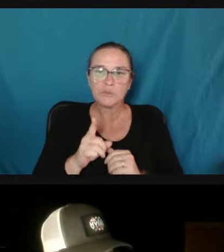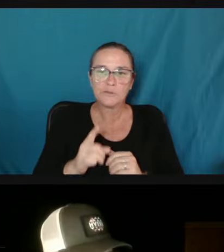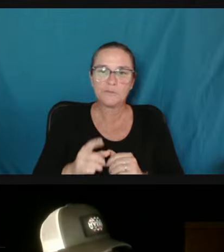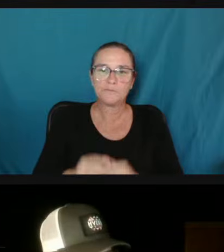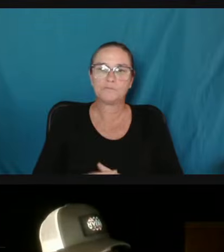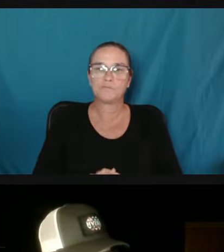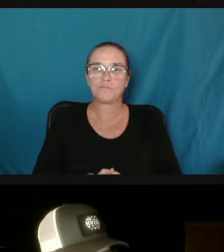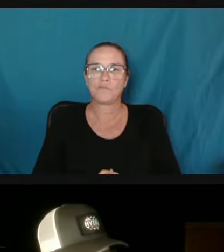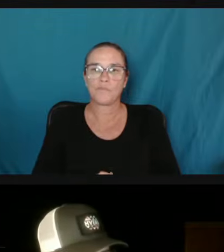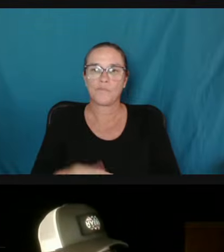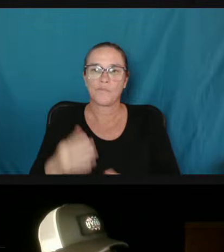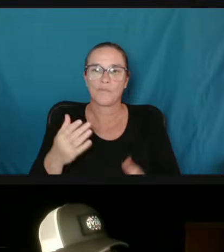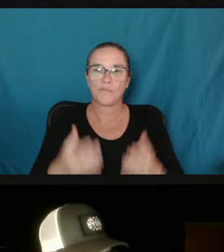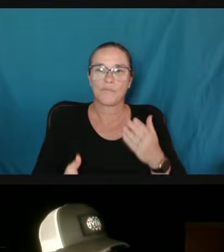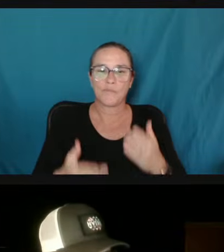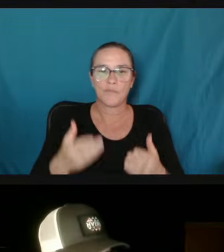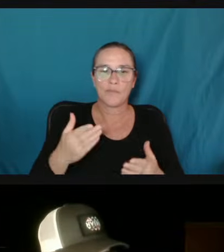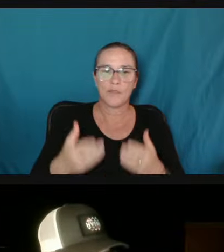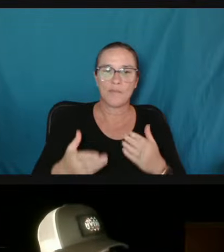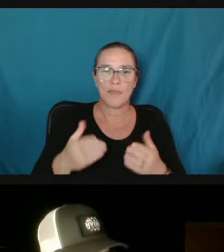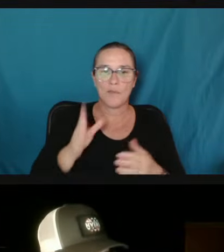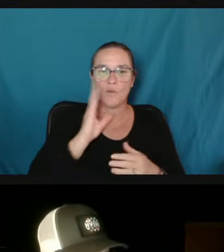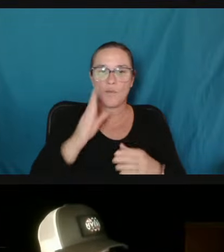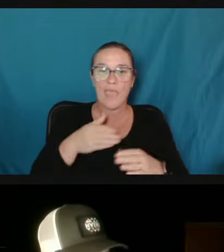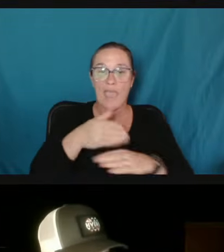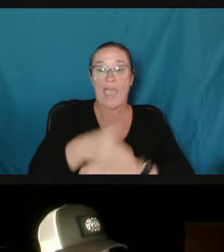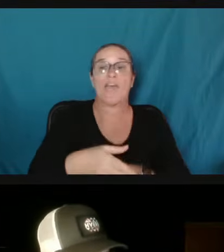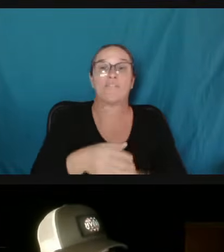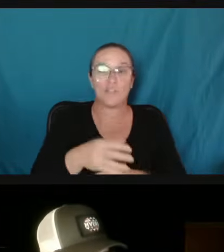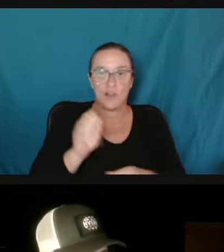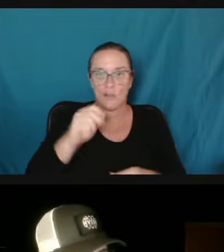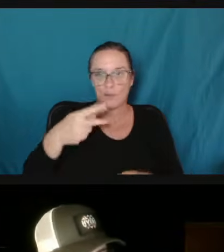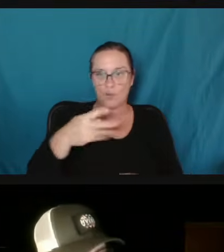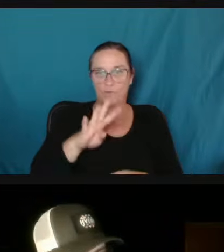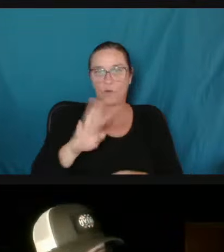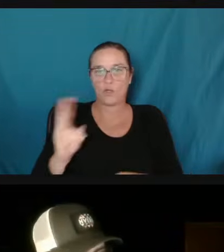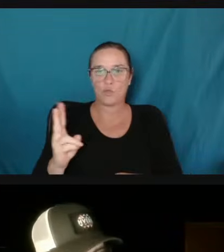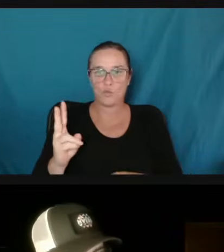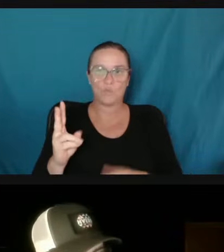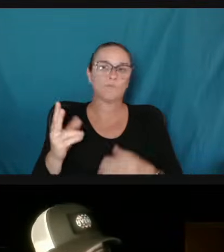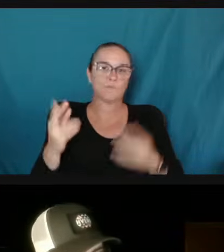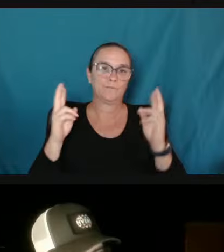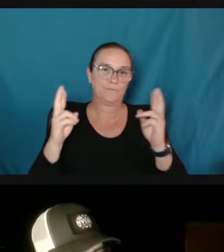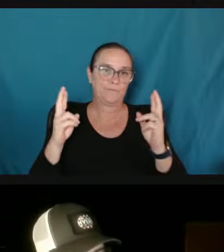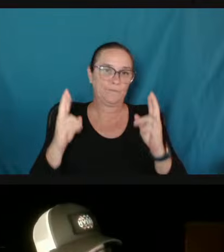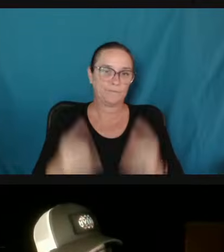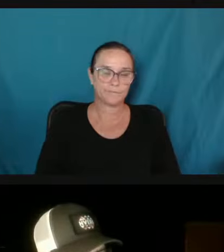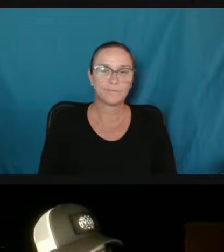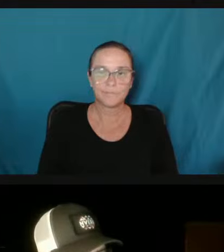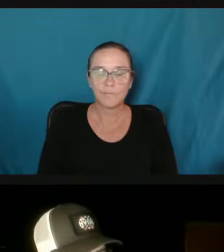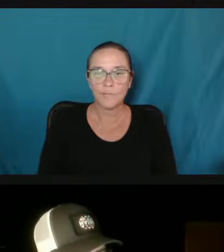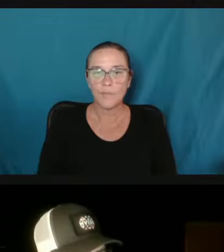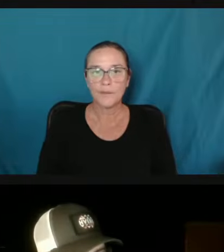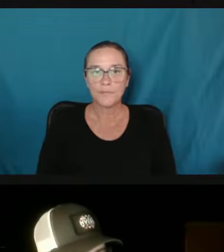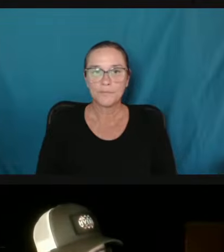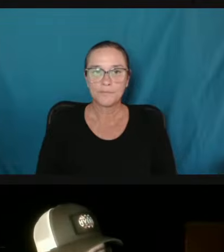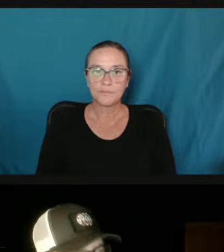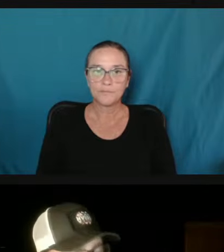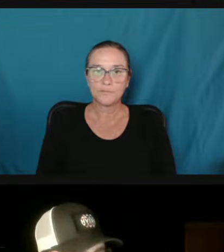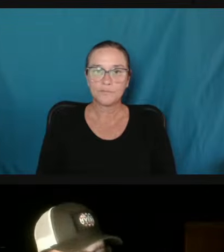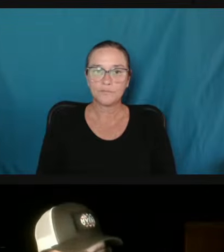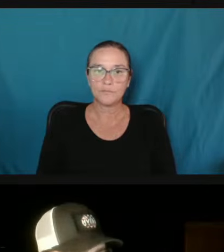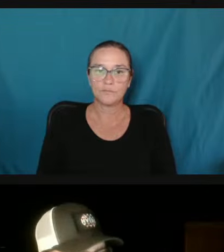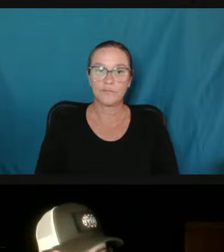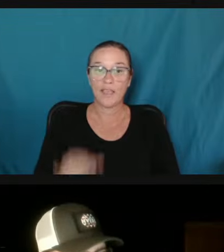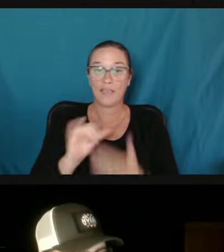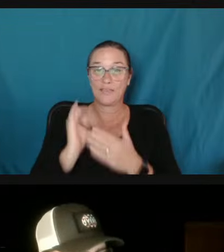end or after our window for episode 42. So that's really the thing to watch for here. So that's